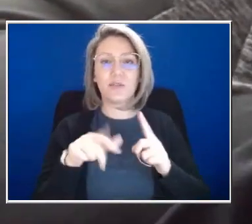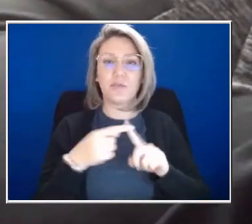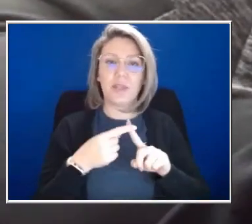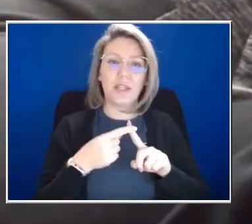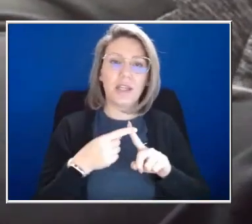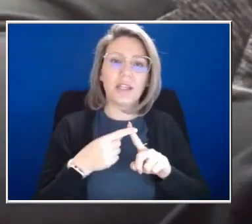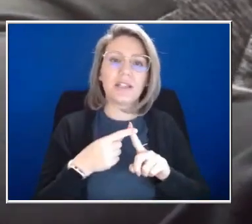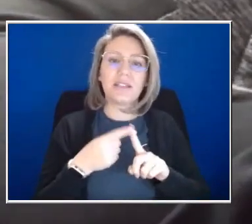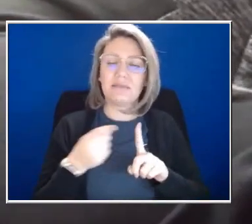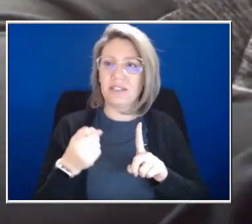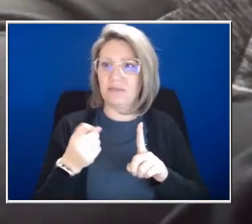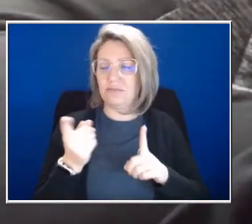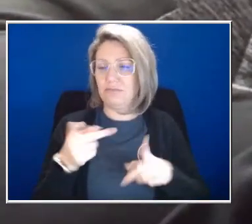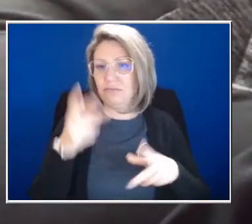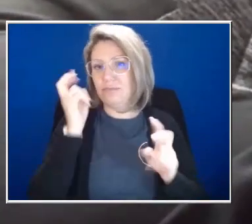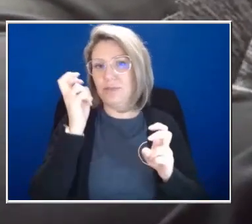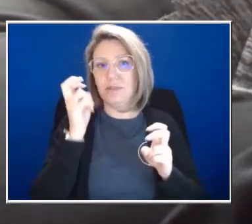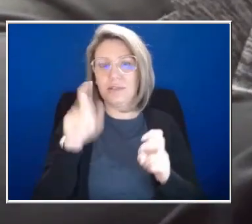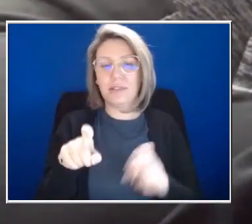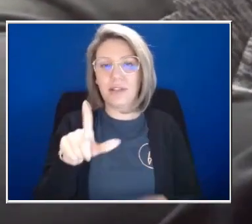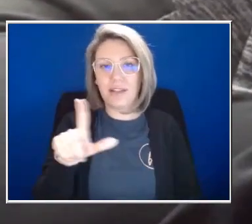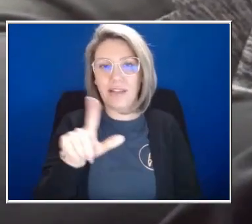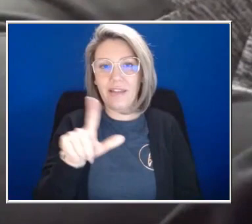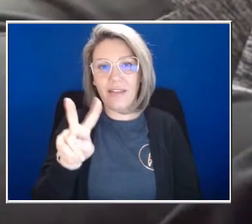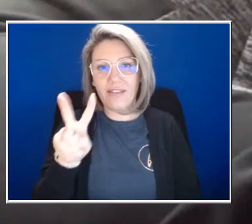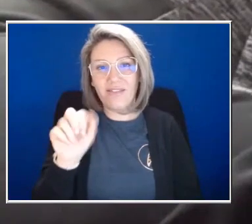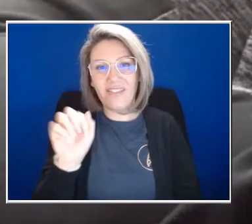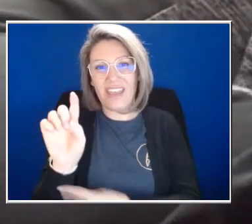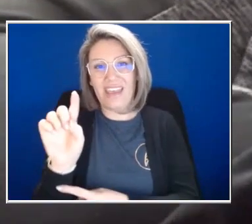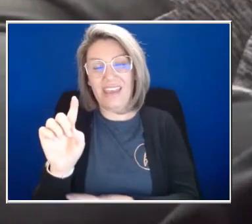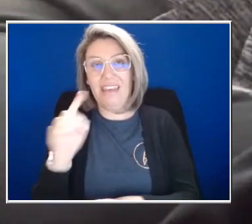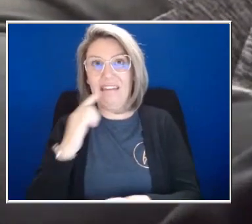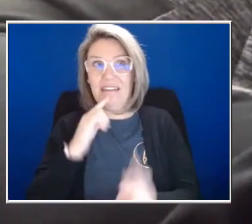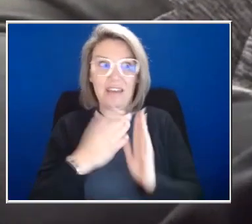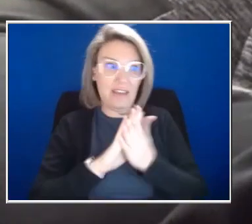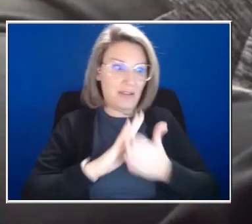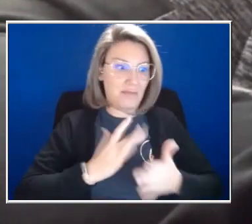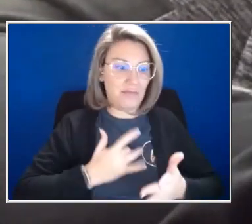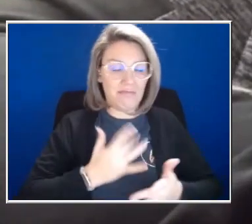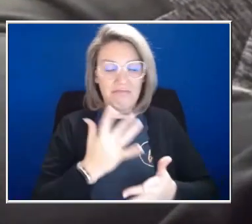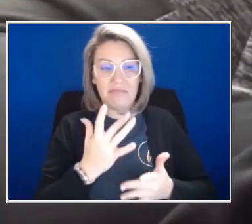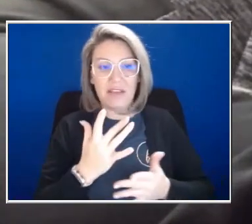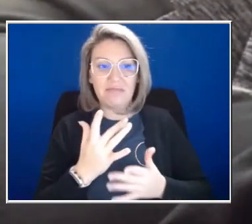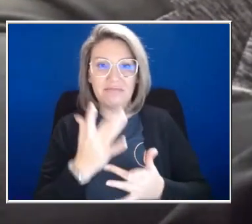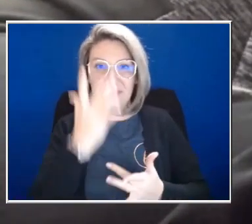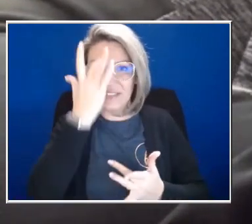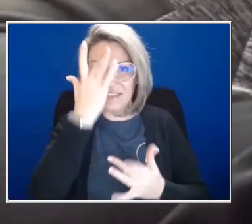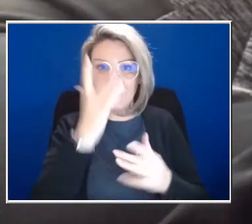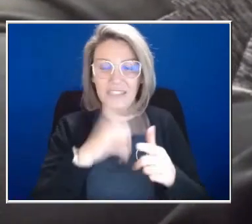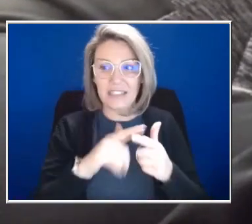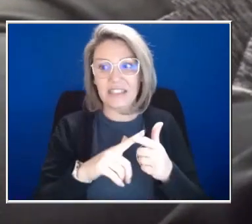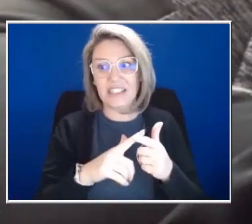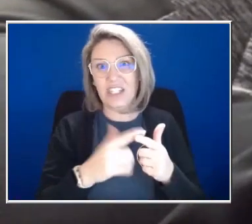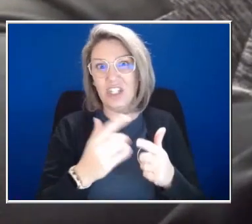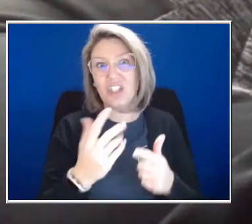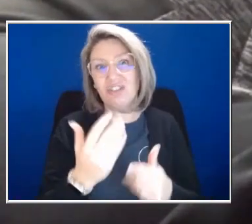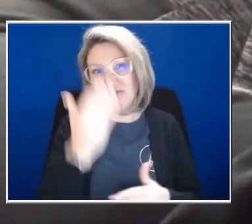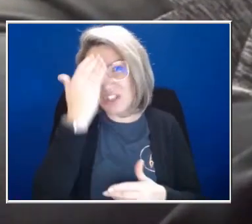so sick that he had to have the LVAD, I started to get sicker and knew that it was coming for me too. So it was kind of